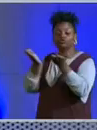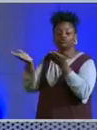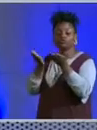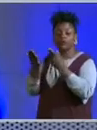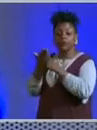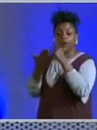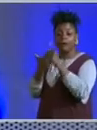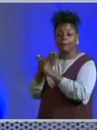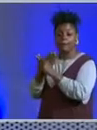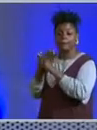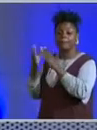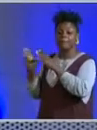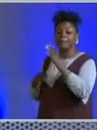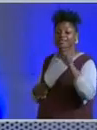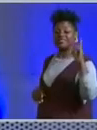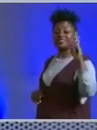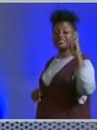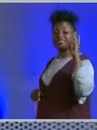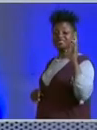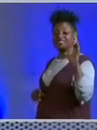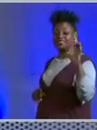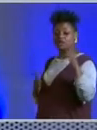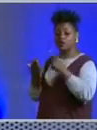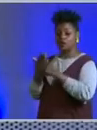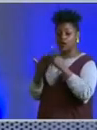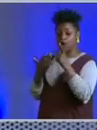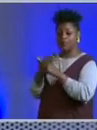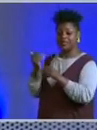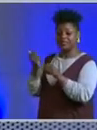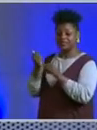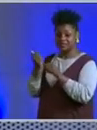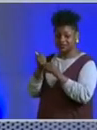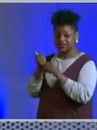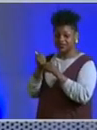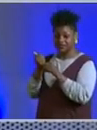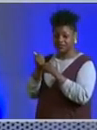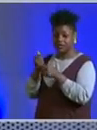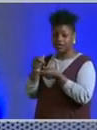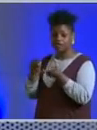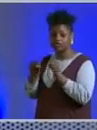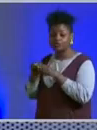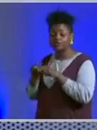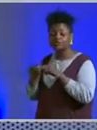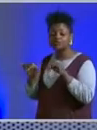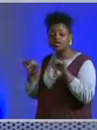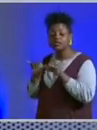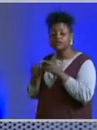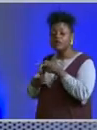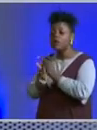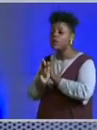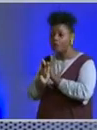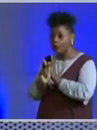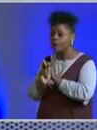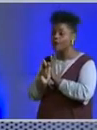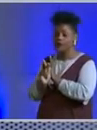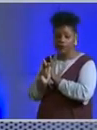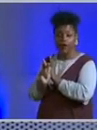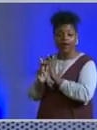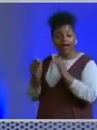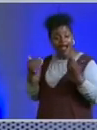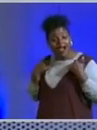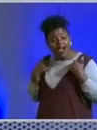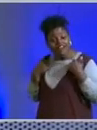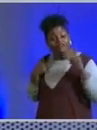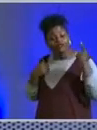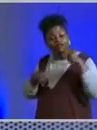district employees, the Employee Assisted Housing Program, increasing the size of those loans so that we can have first-time home